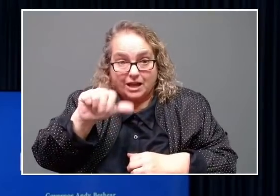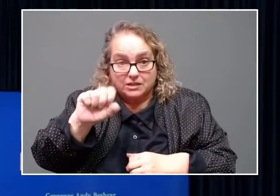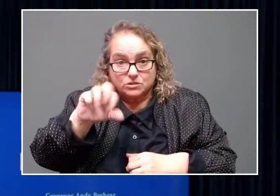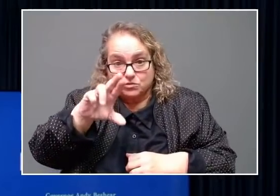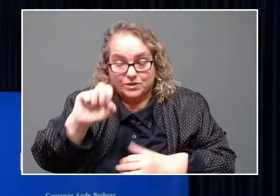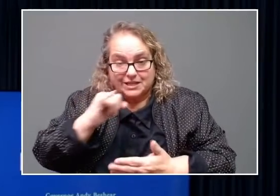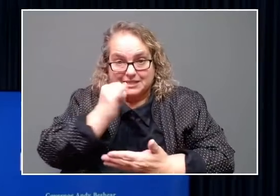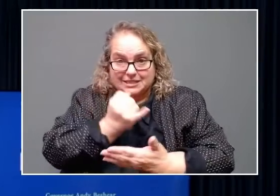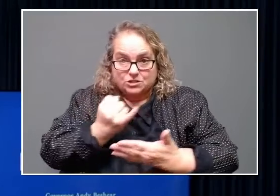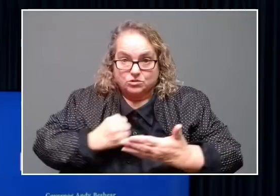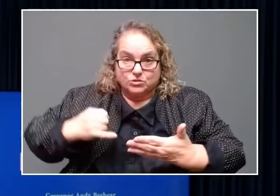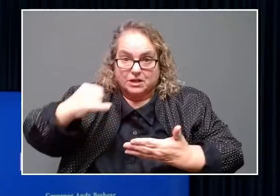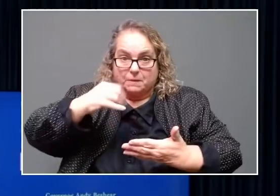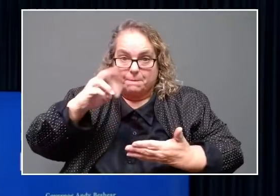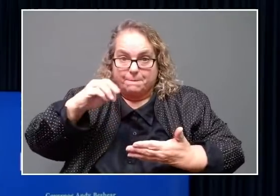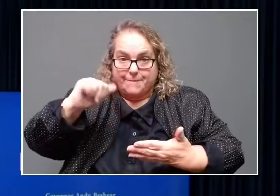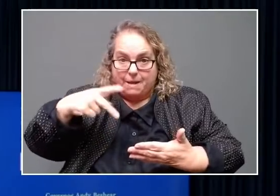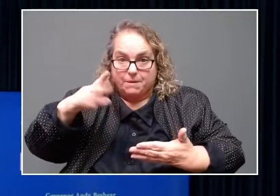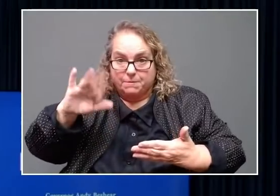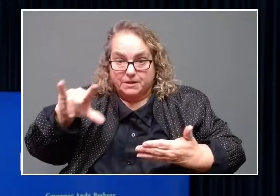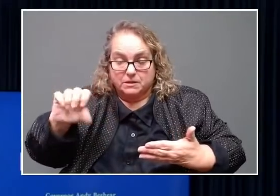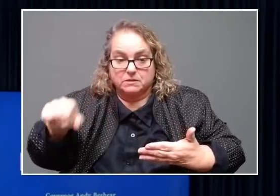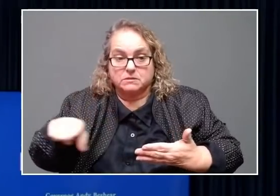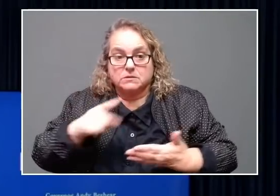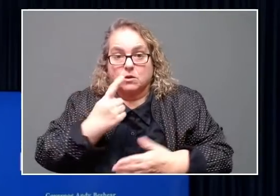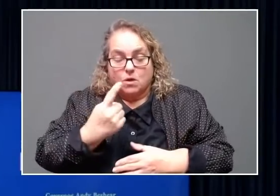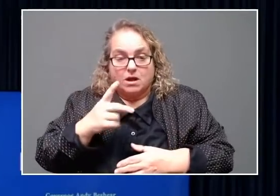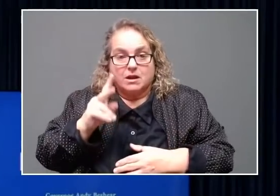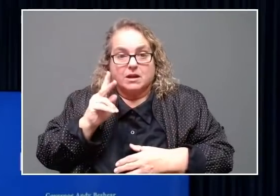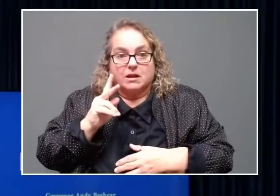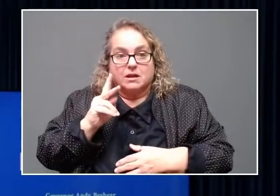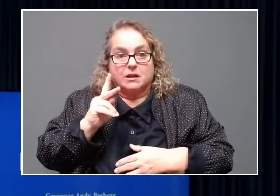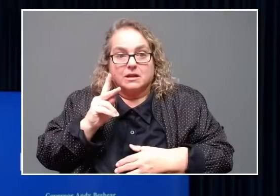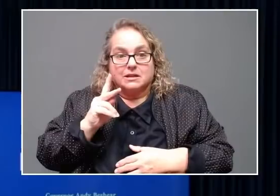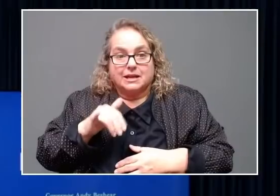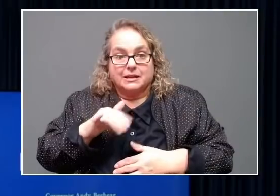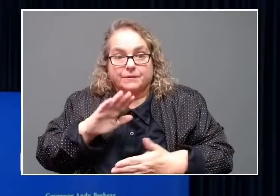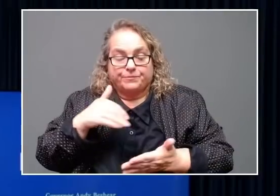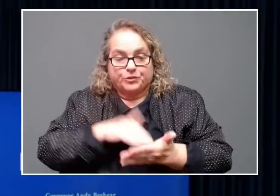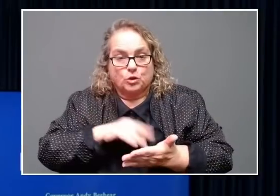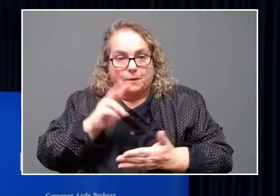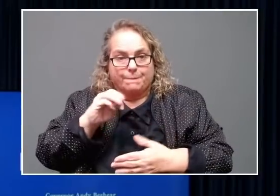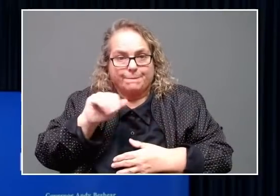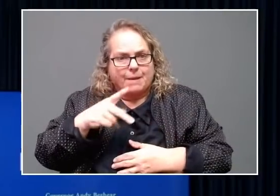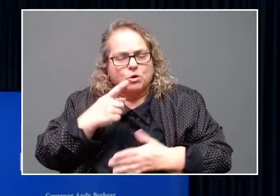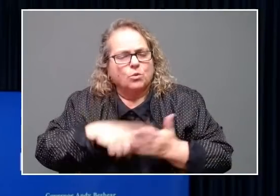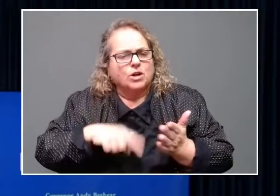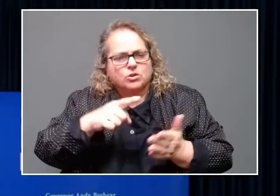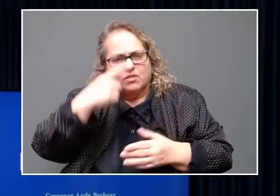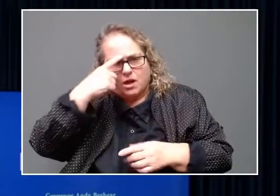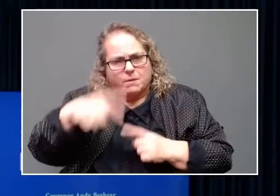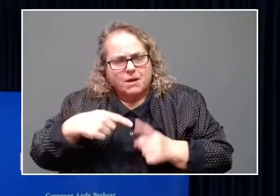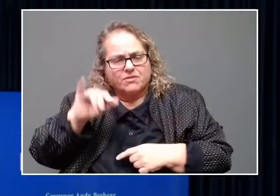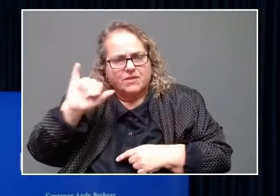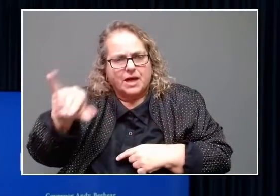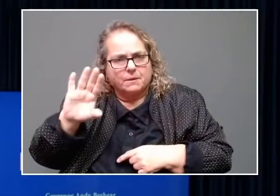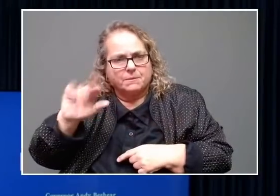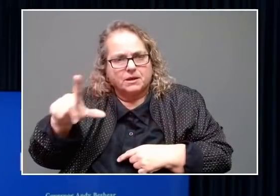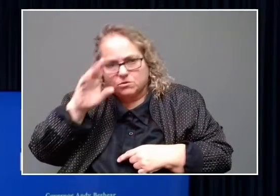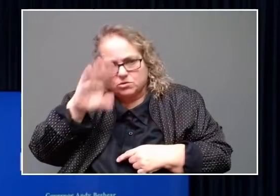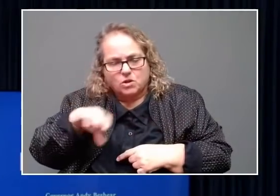questions. One, Senate Bill 2, the Kentucky Senate map. Where are your thoughts at that bill specifically? I know there was nothing posted last